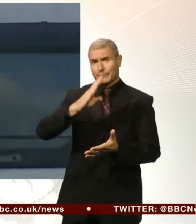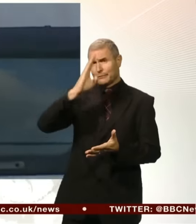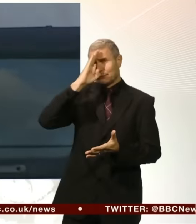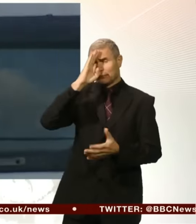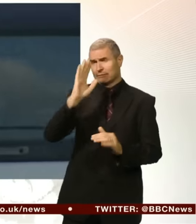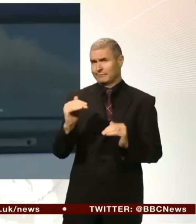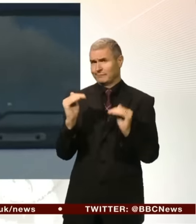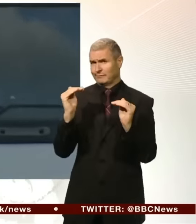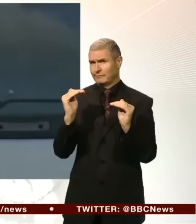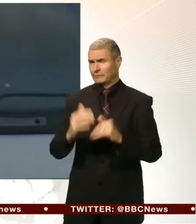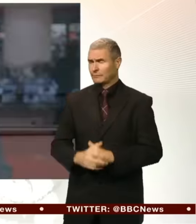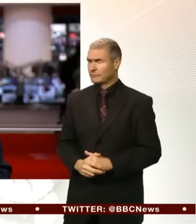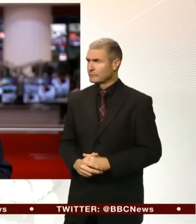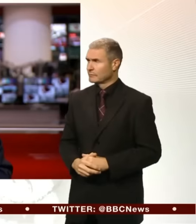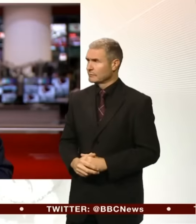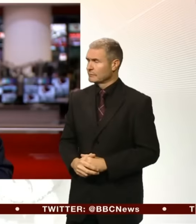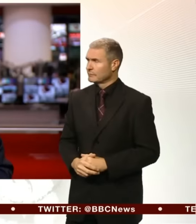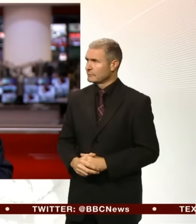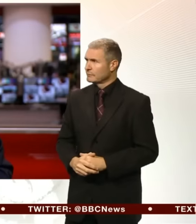News, Southampton.